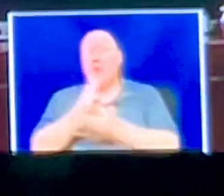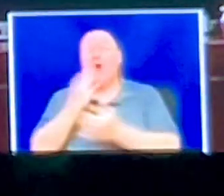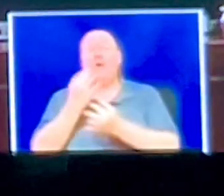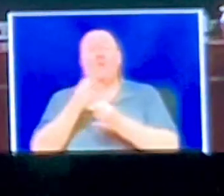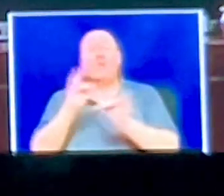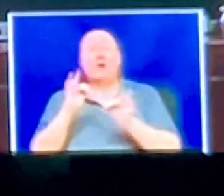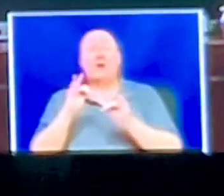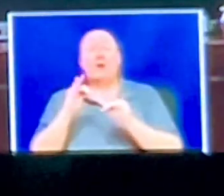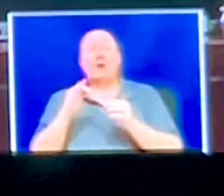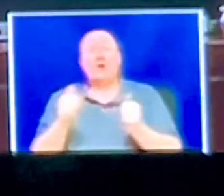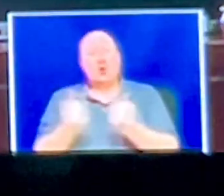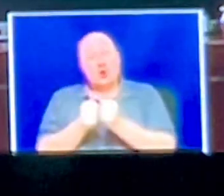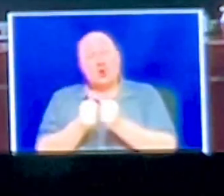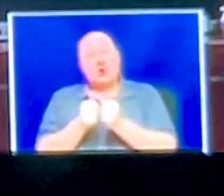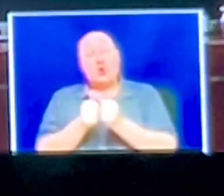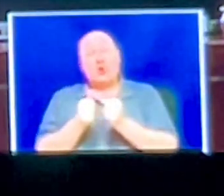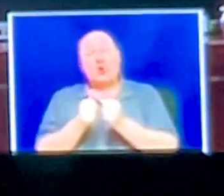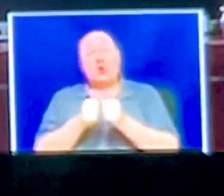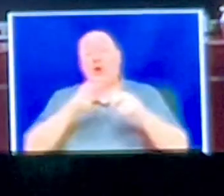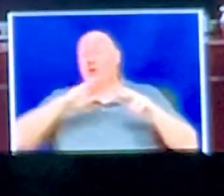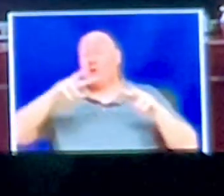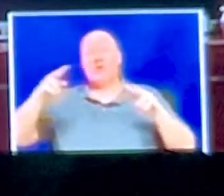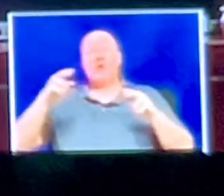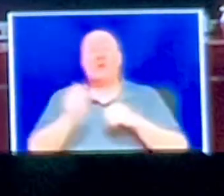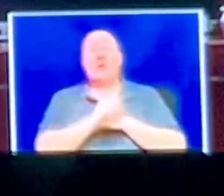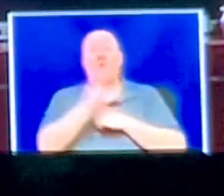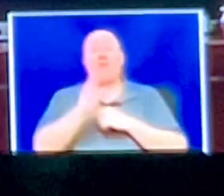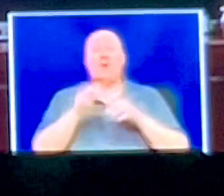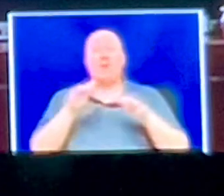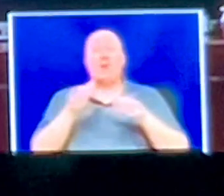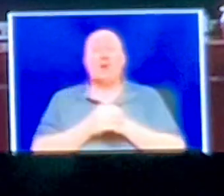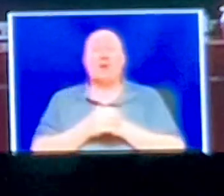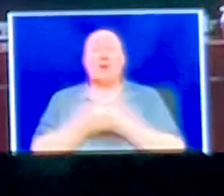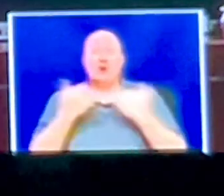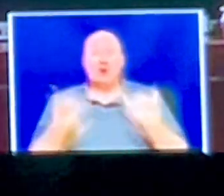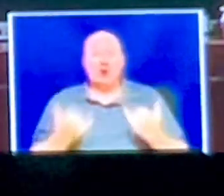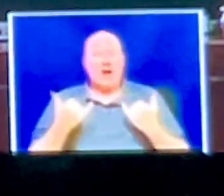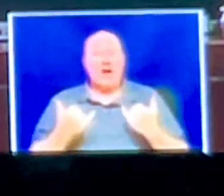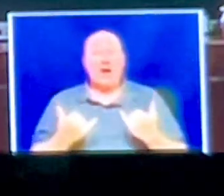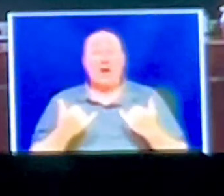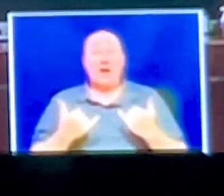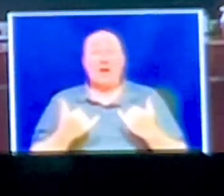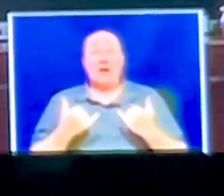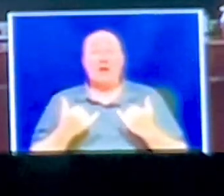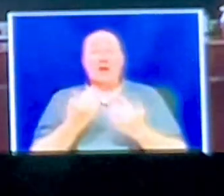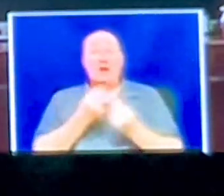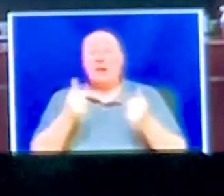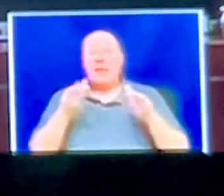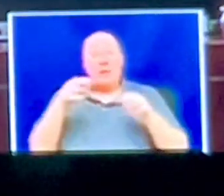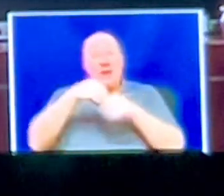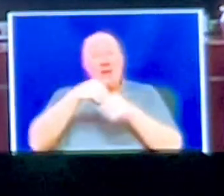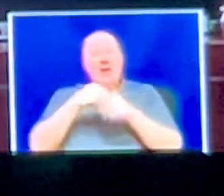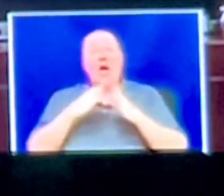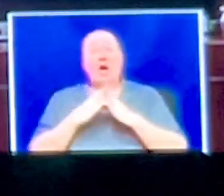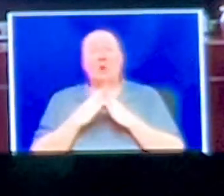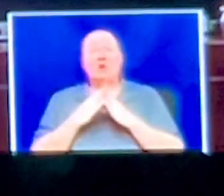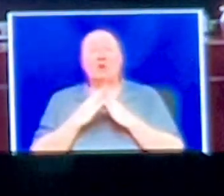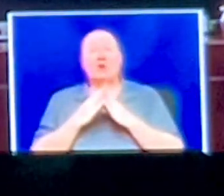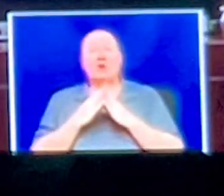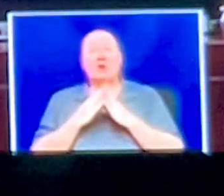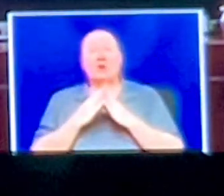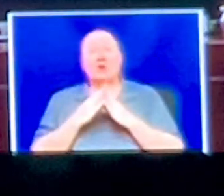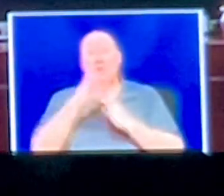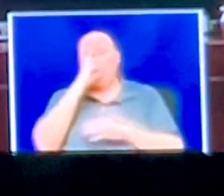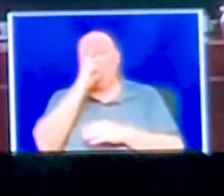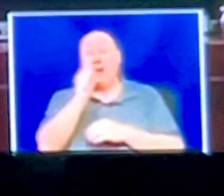we united on as a diverse South African people. Today, some of us in this house